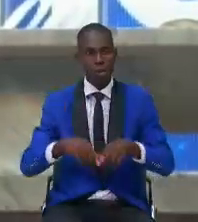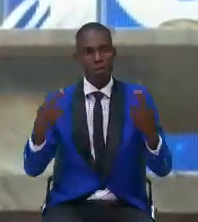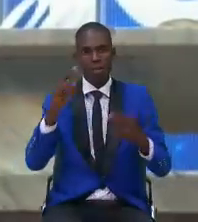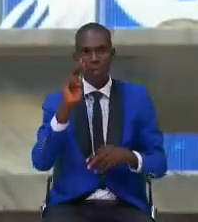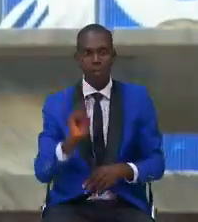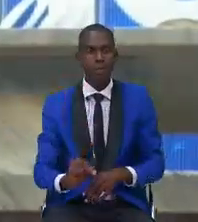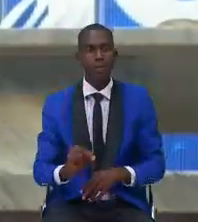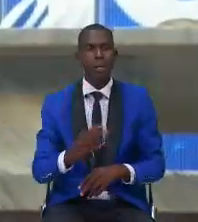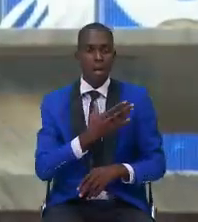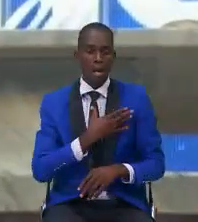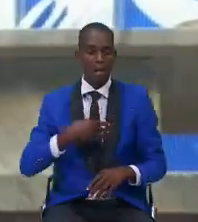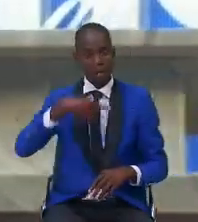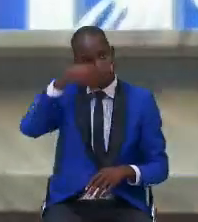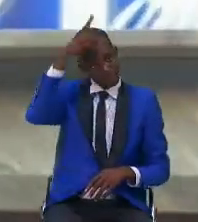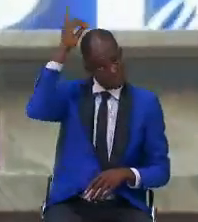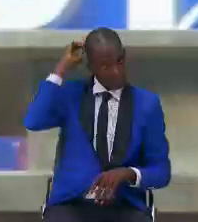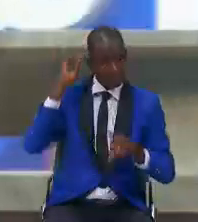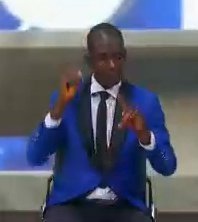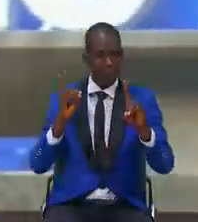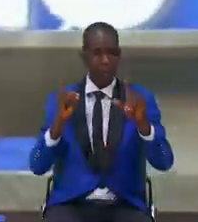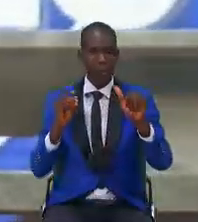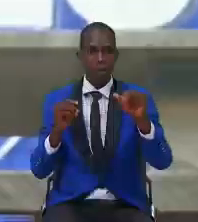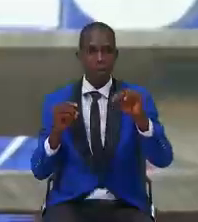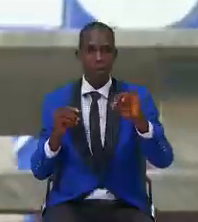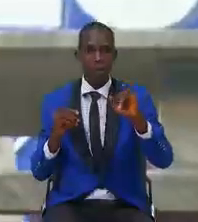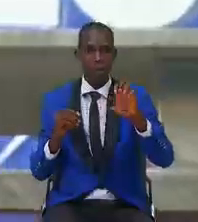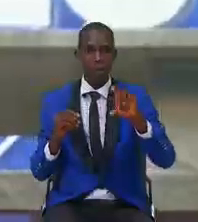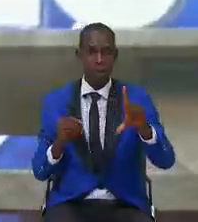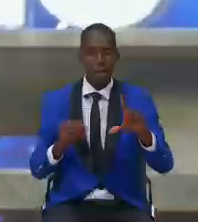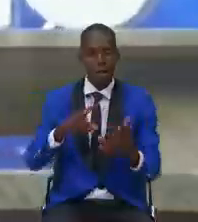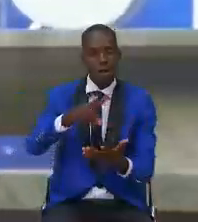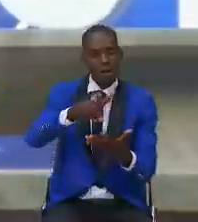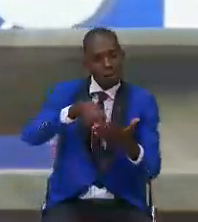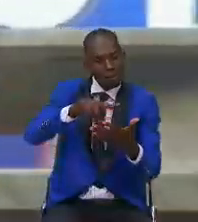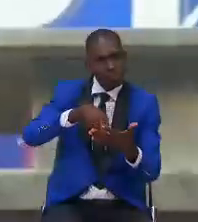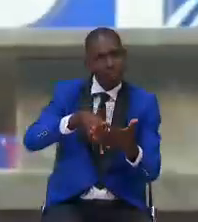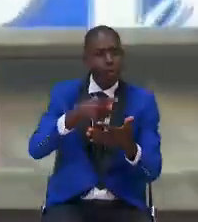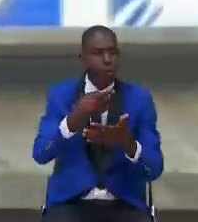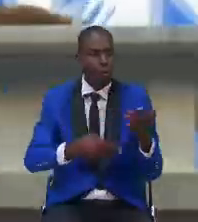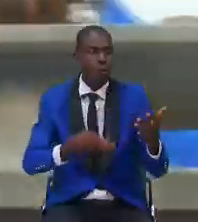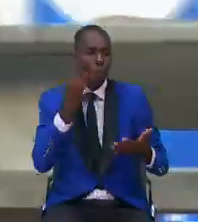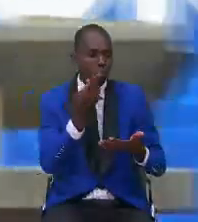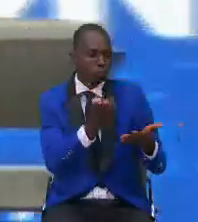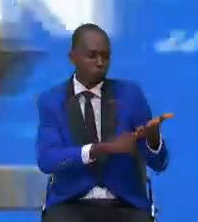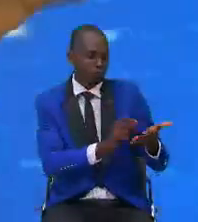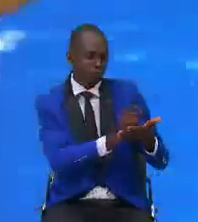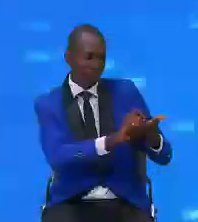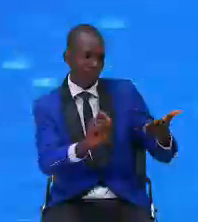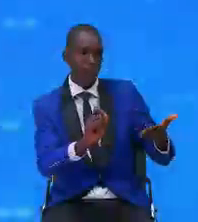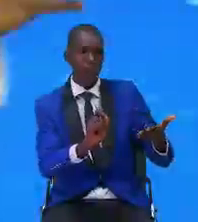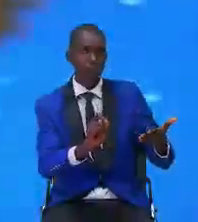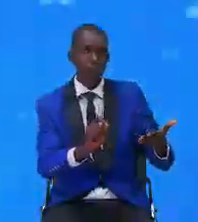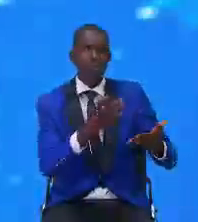revelation. Interpreter of God's ordinance. And so Daniel came and then he read what